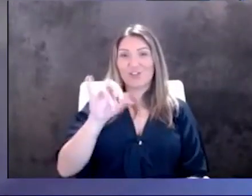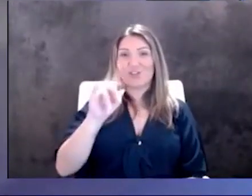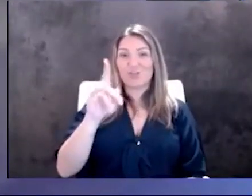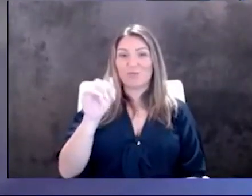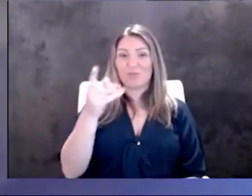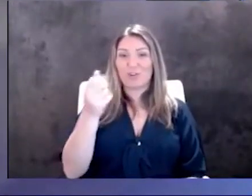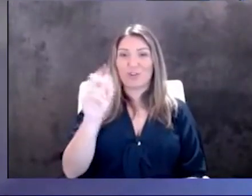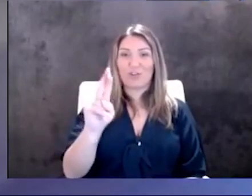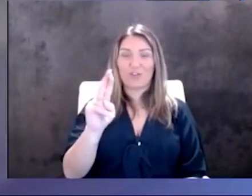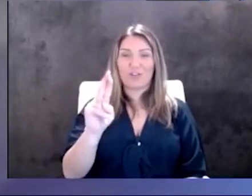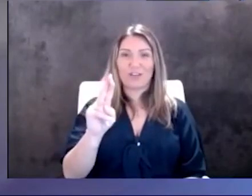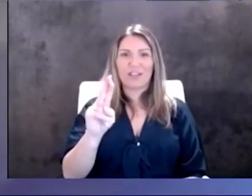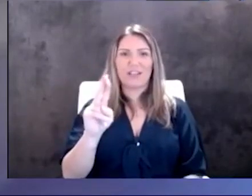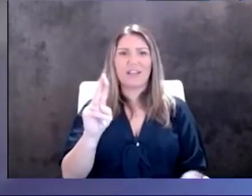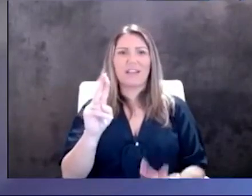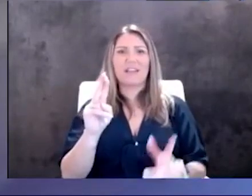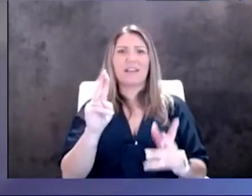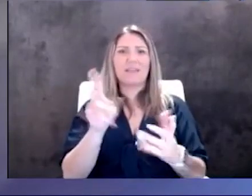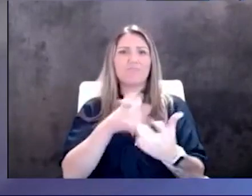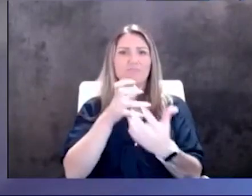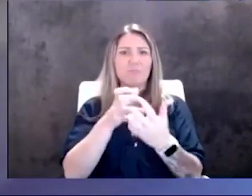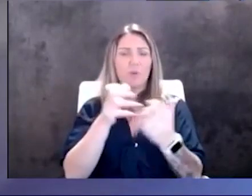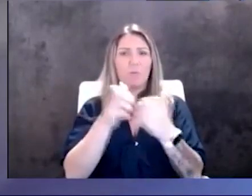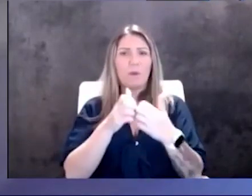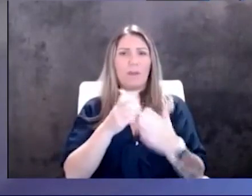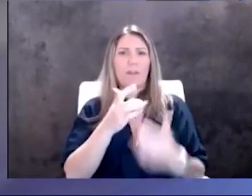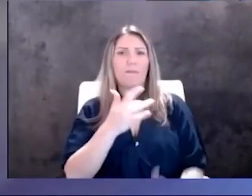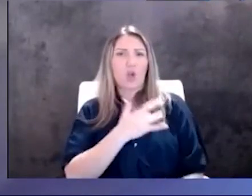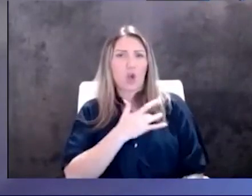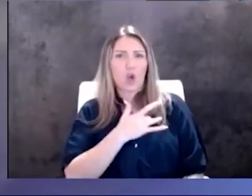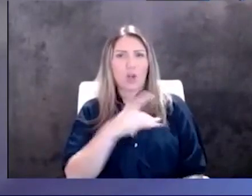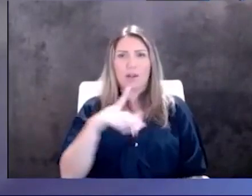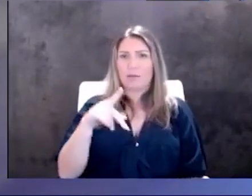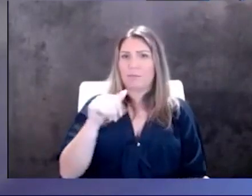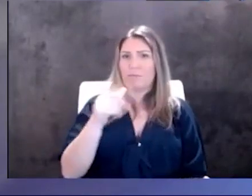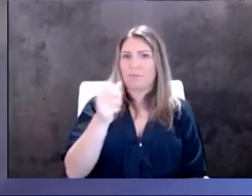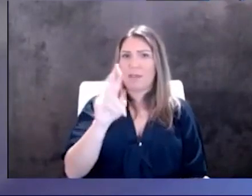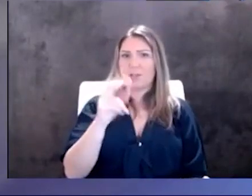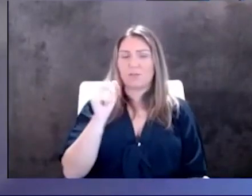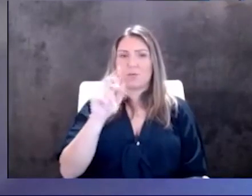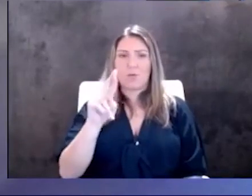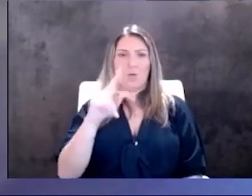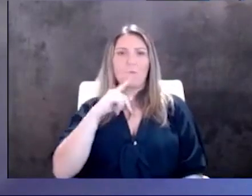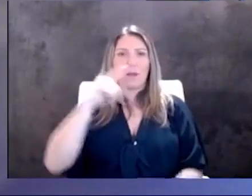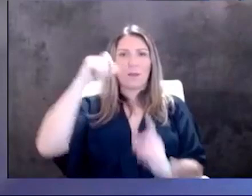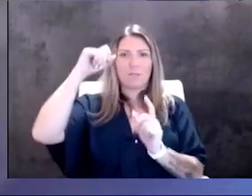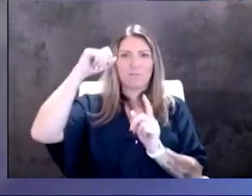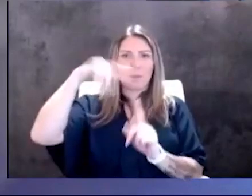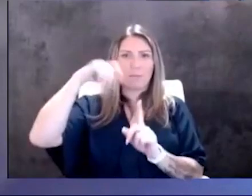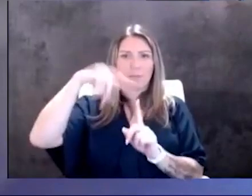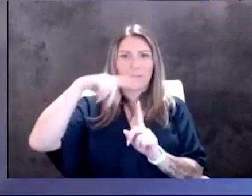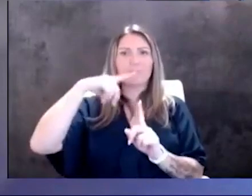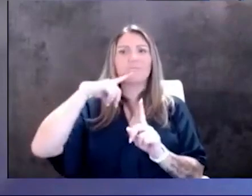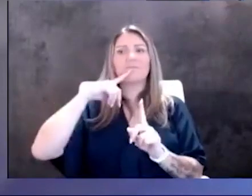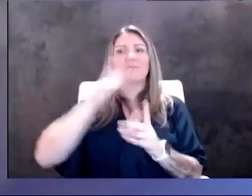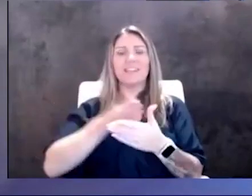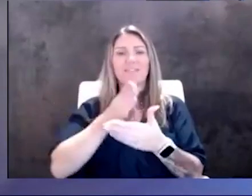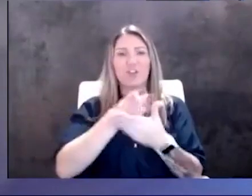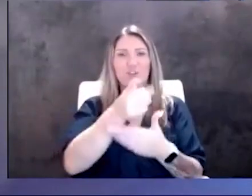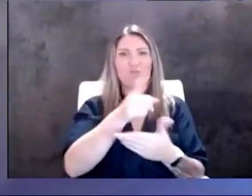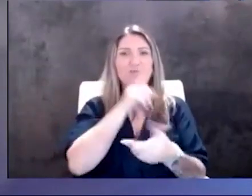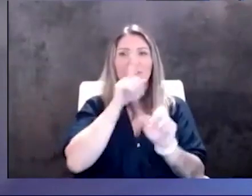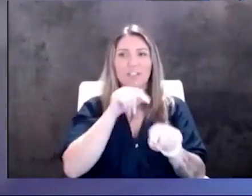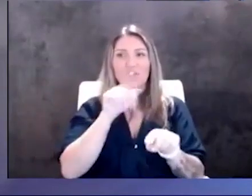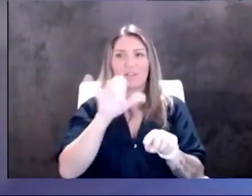compatible with a cardiac pacer, or will the electromagnetic fields interfere? You answered that, but just